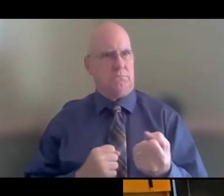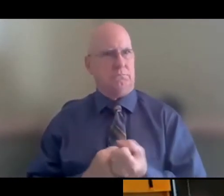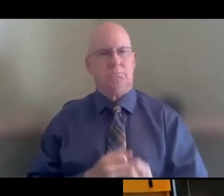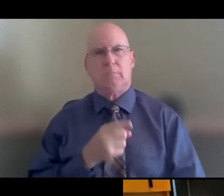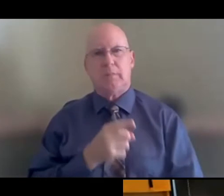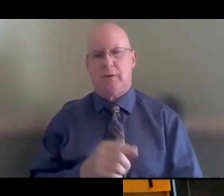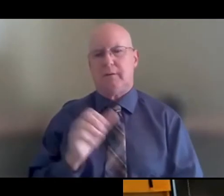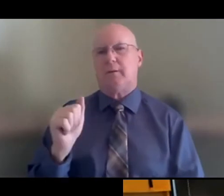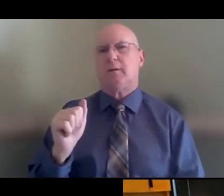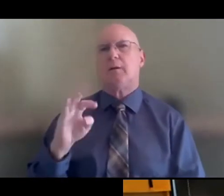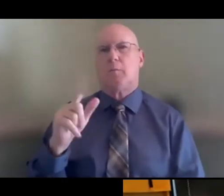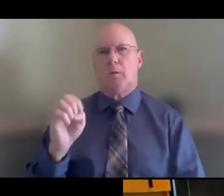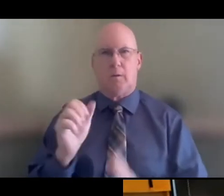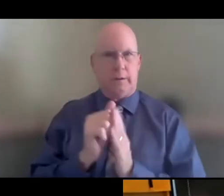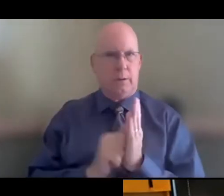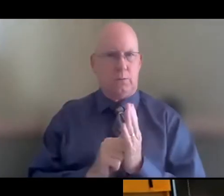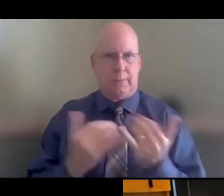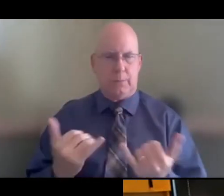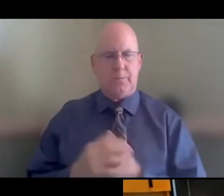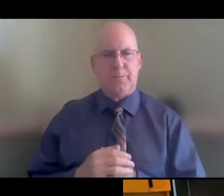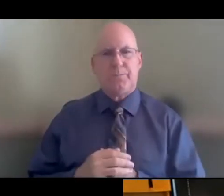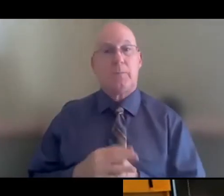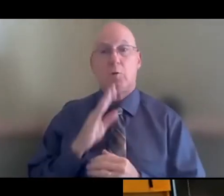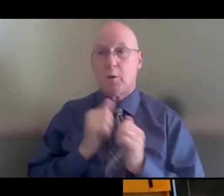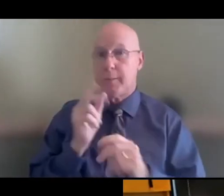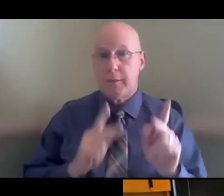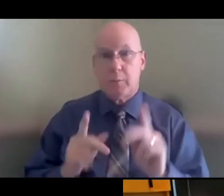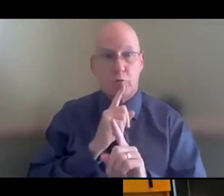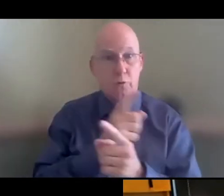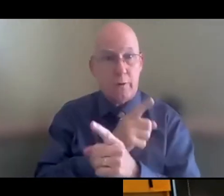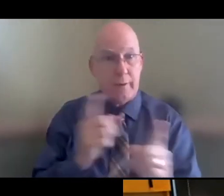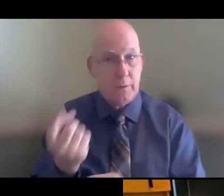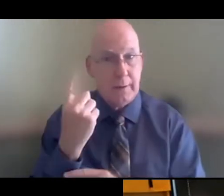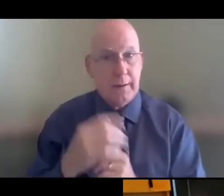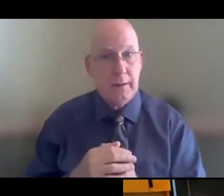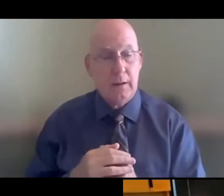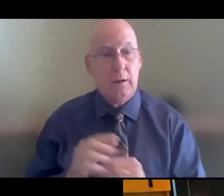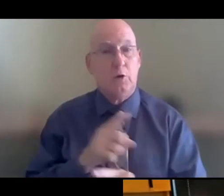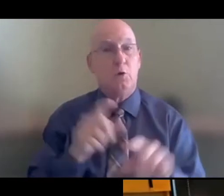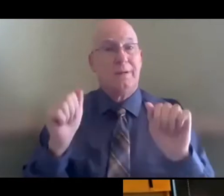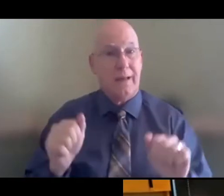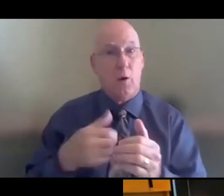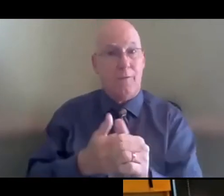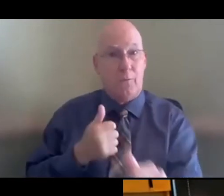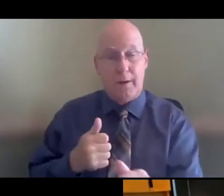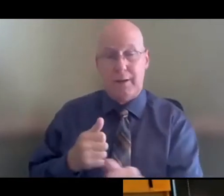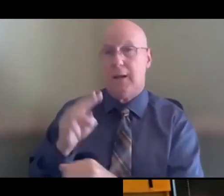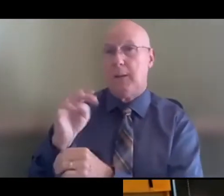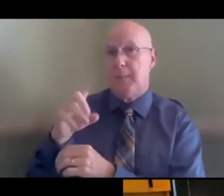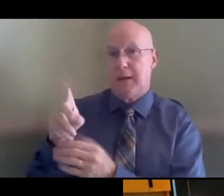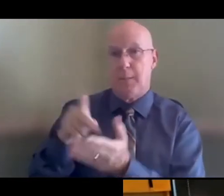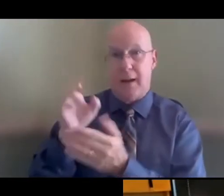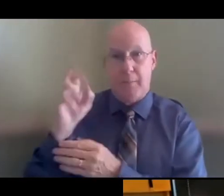the ABLE account. And then talking to people to make sure they understand you can avoid Medicaid payback, even out of their